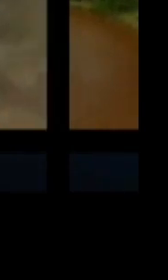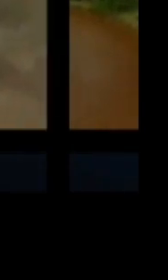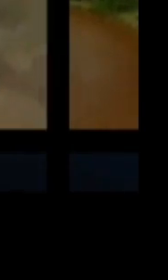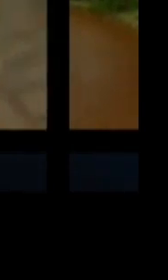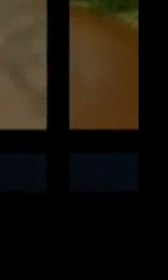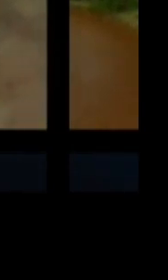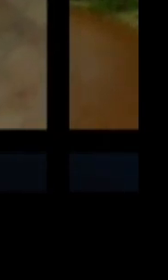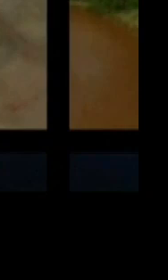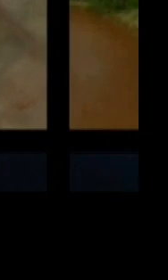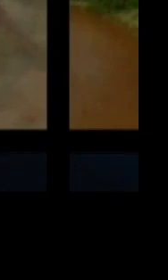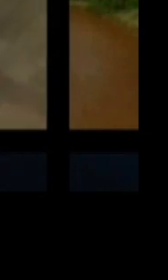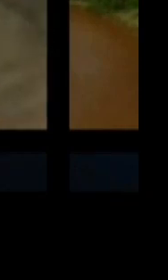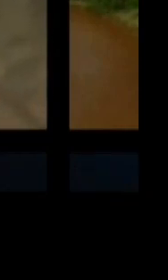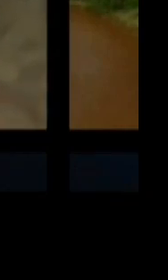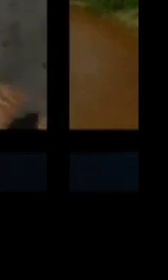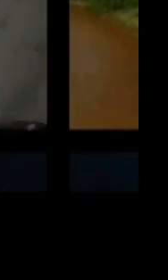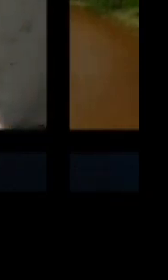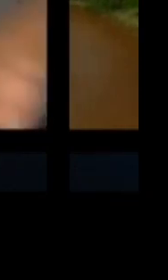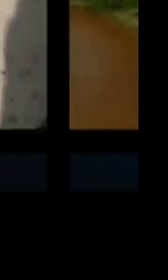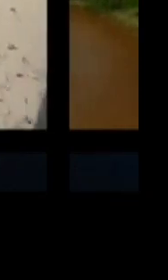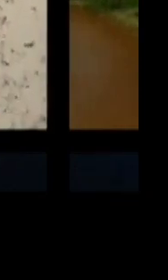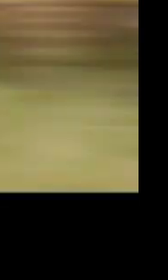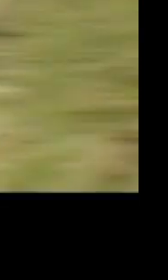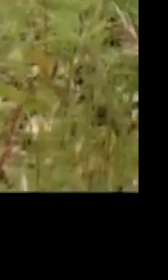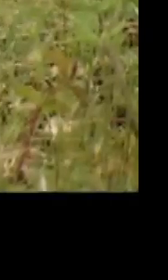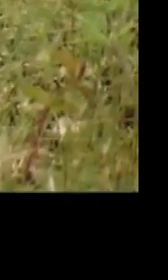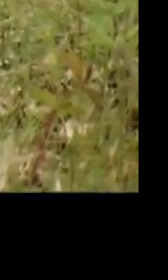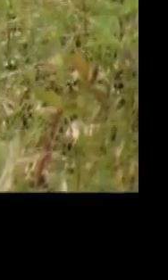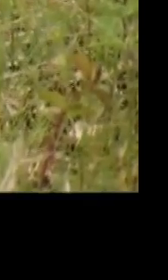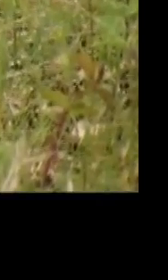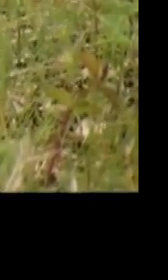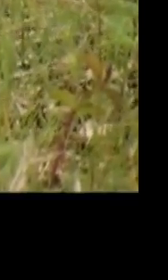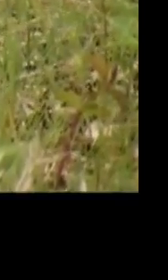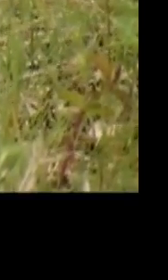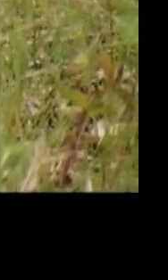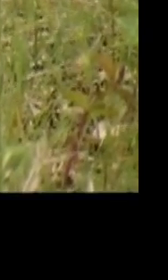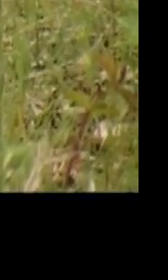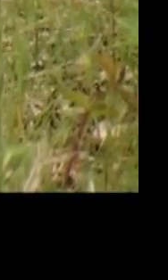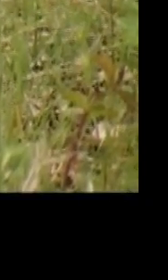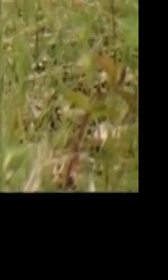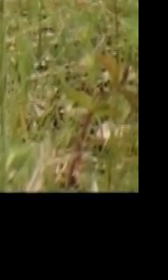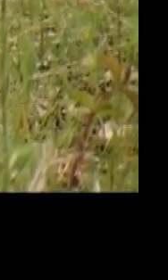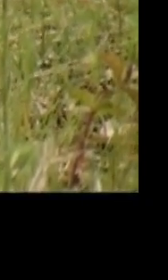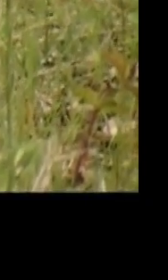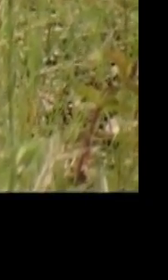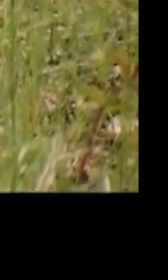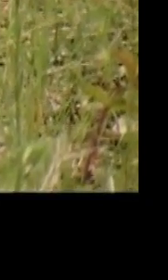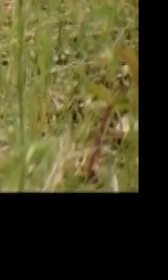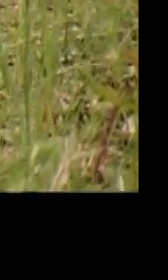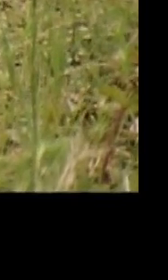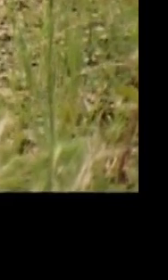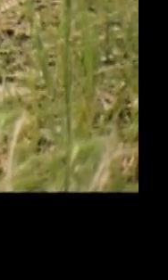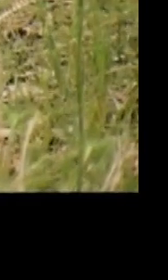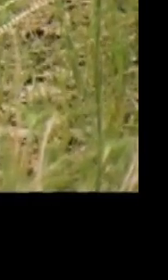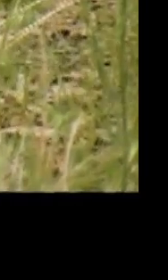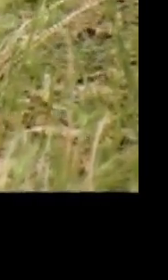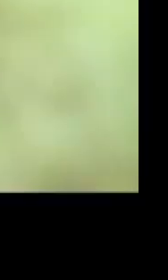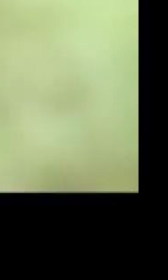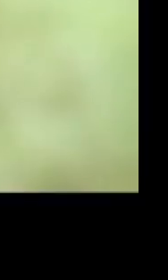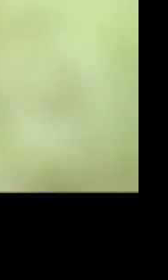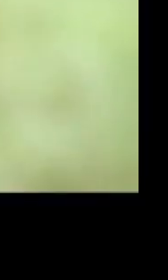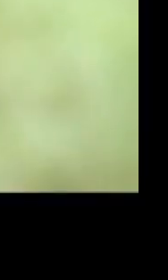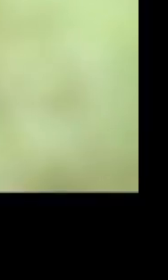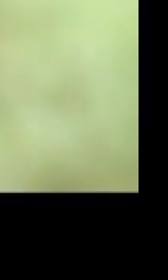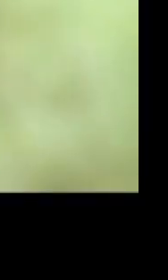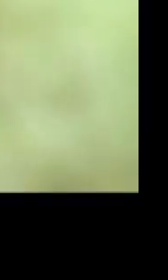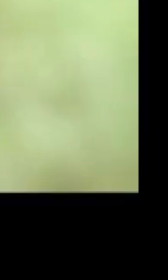available today, tomorrow, and 100 years from now. And if we can get our bobwhite populations to stabilize, we ought to be able to help those other